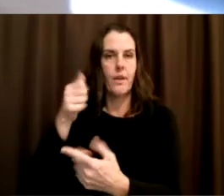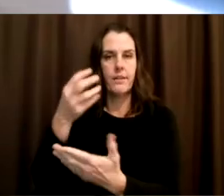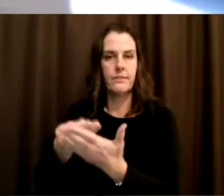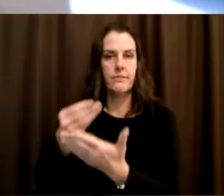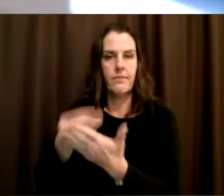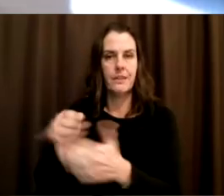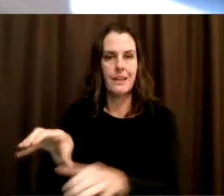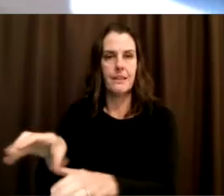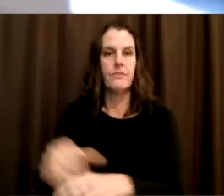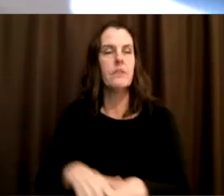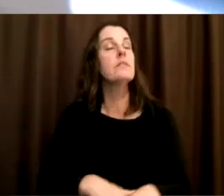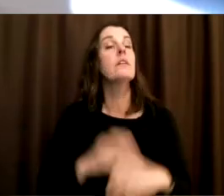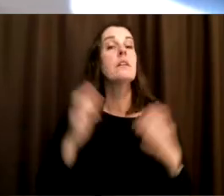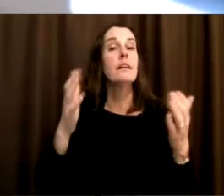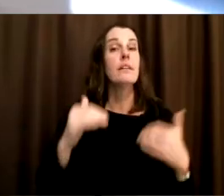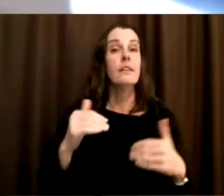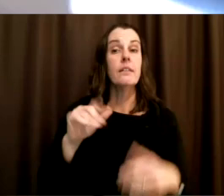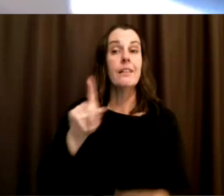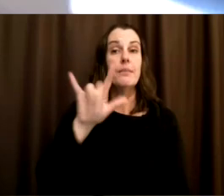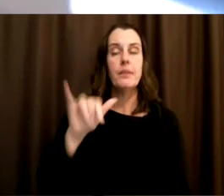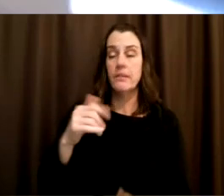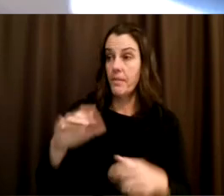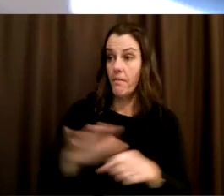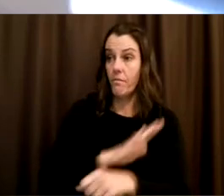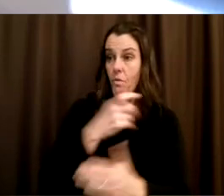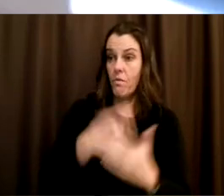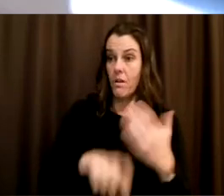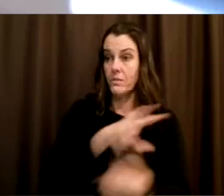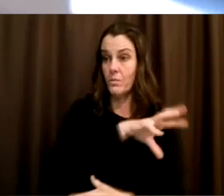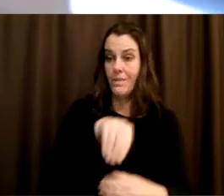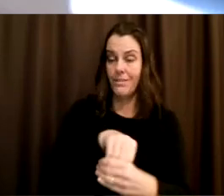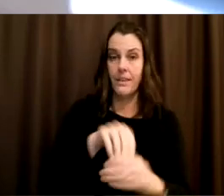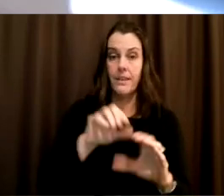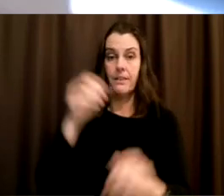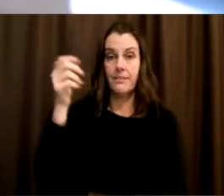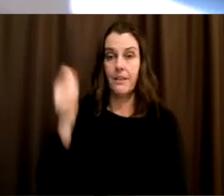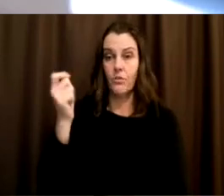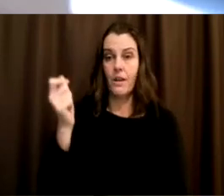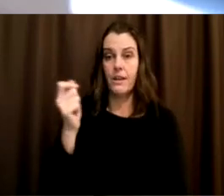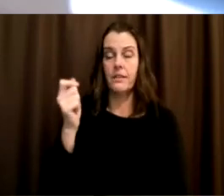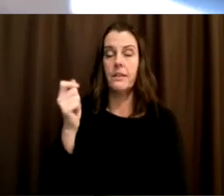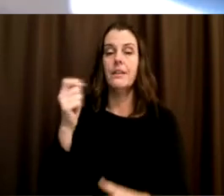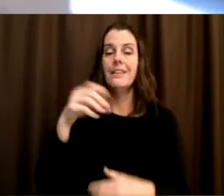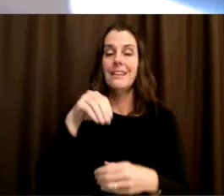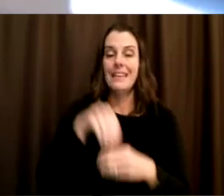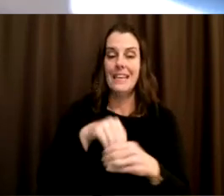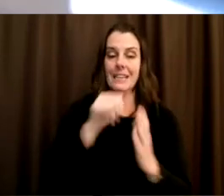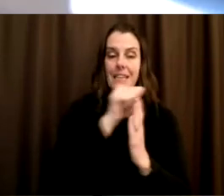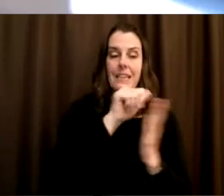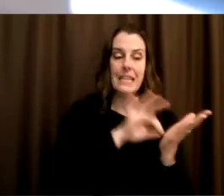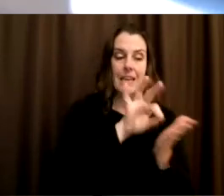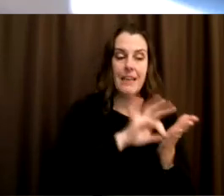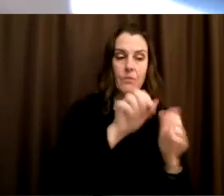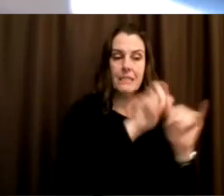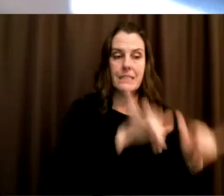And then they say, is it okay to have your full costs within a grant in the accounting system, even if that is